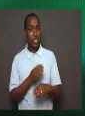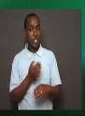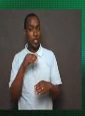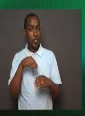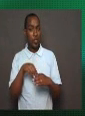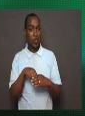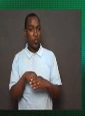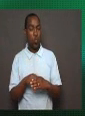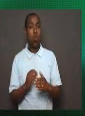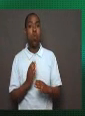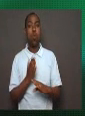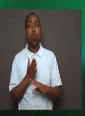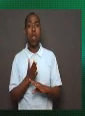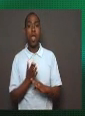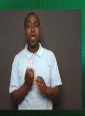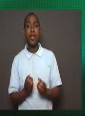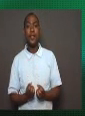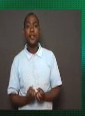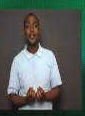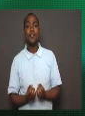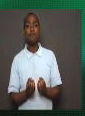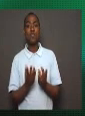them by diffusion.